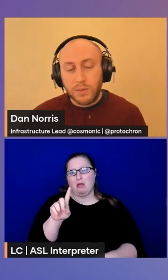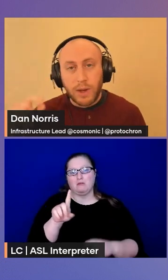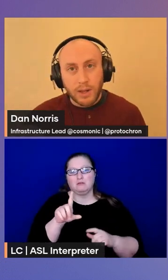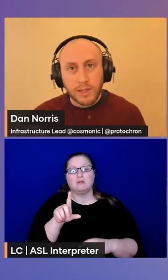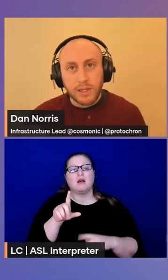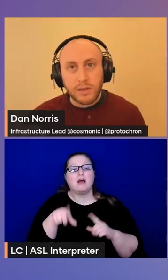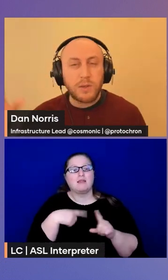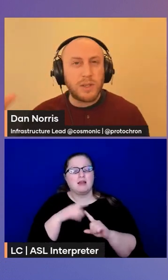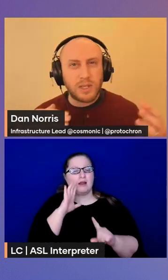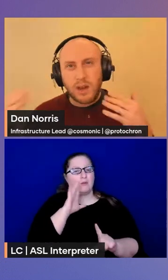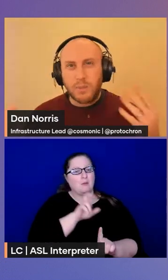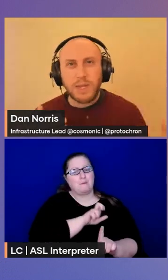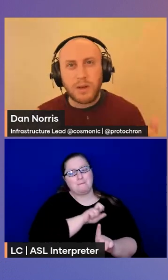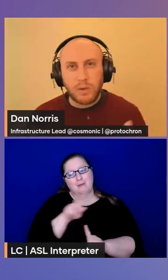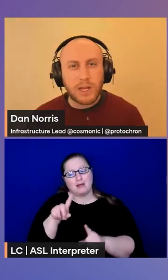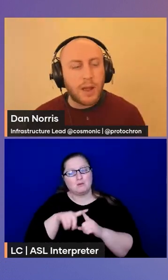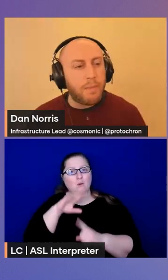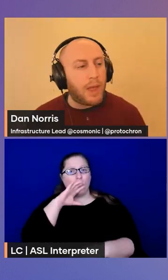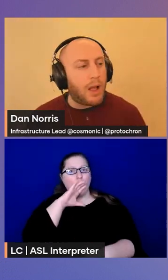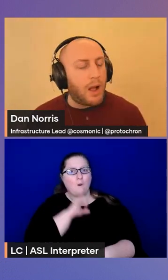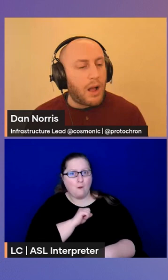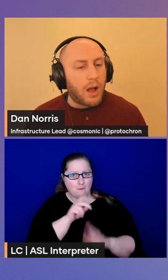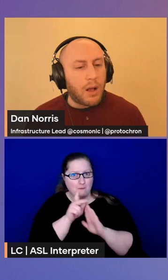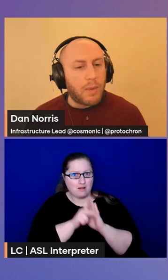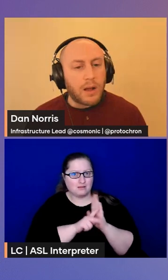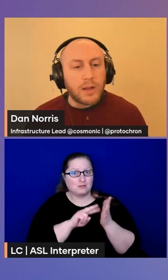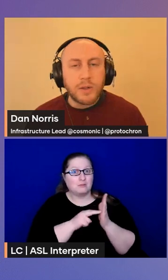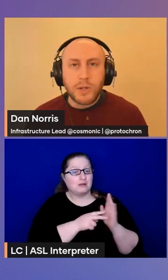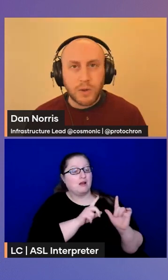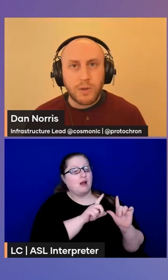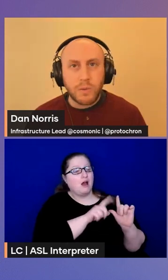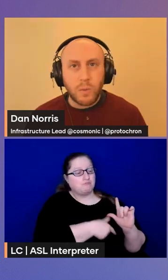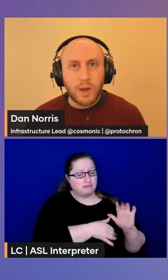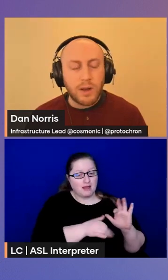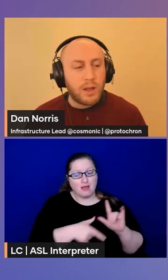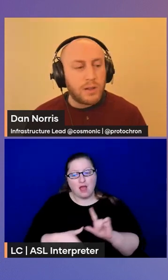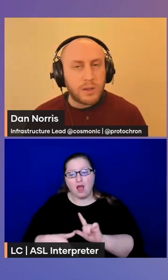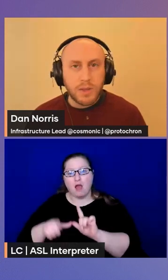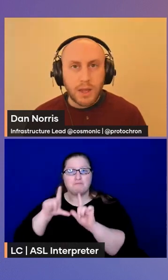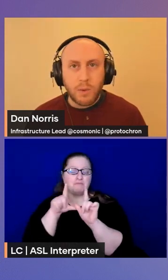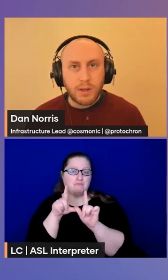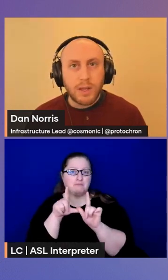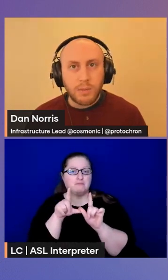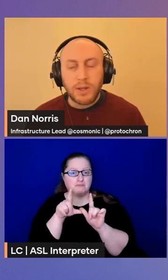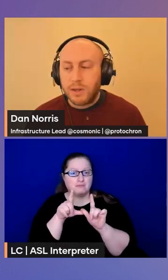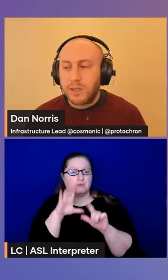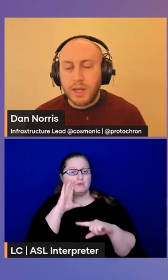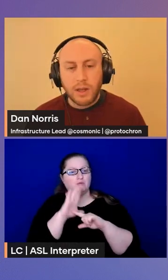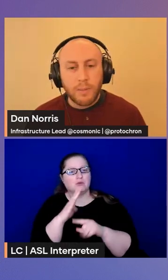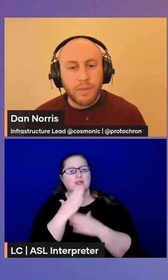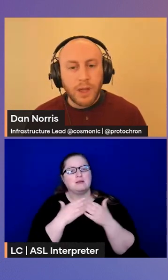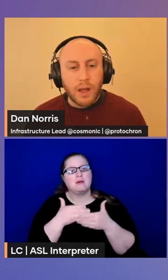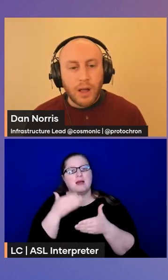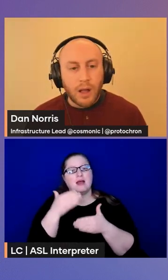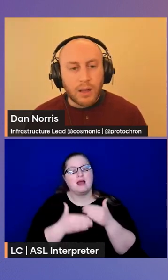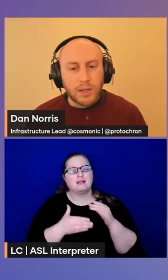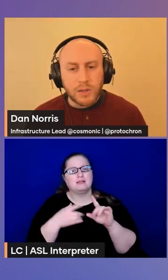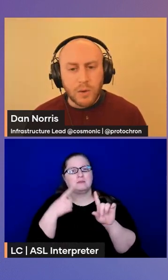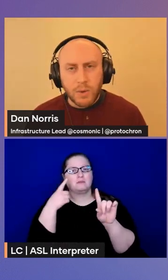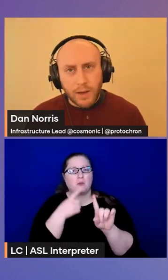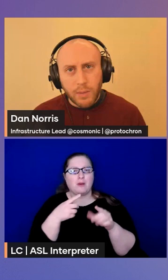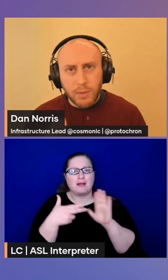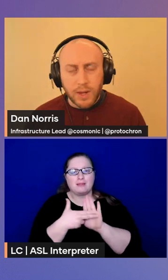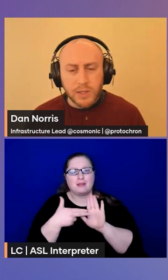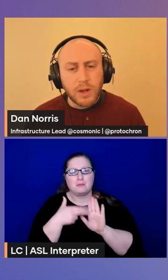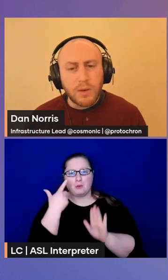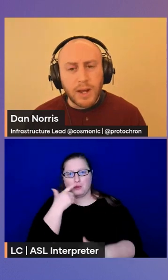old policy so you can see that update in real time. And I'll also show you what some of the endpoint labeling looks like. So what I